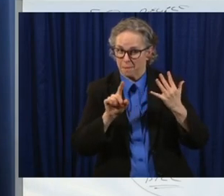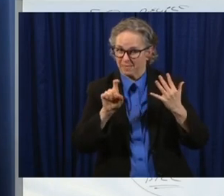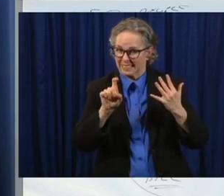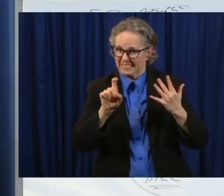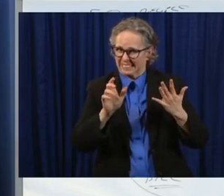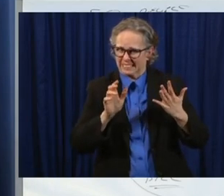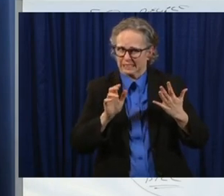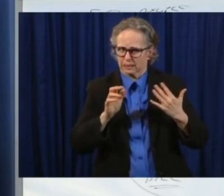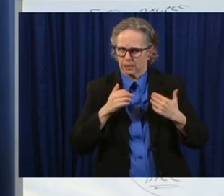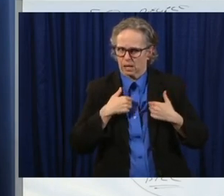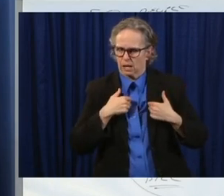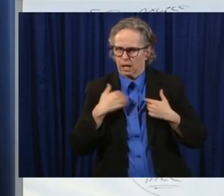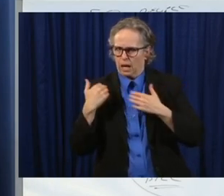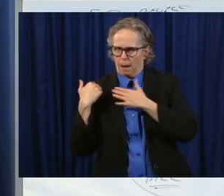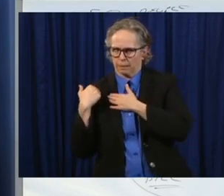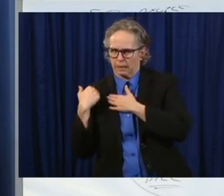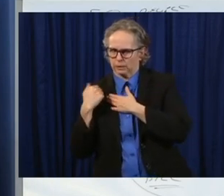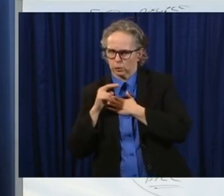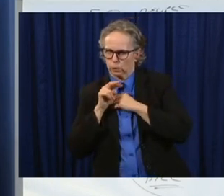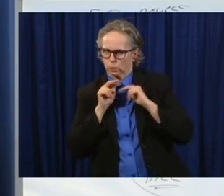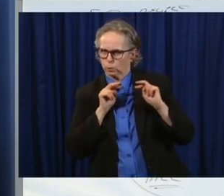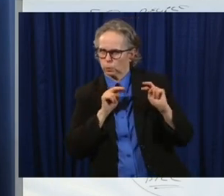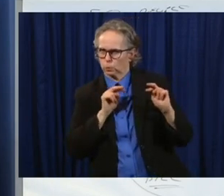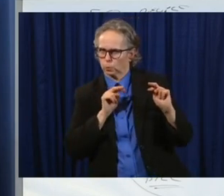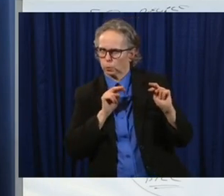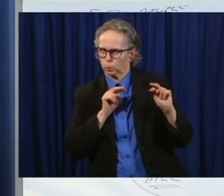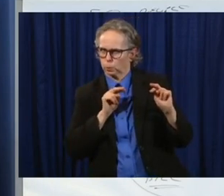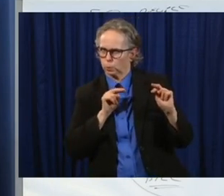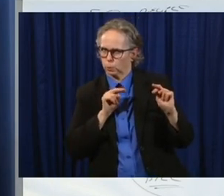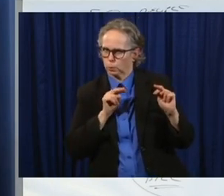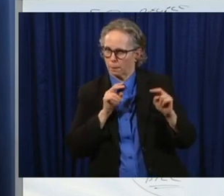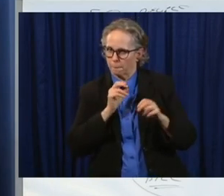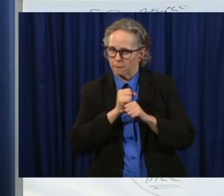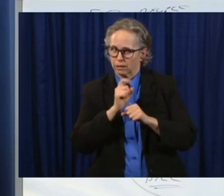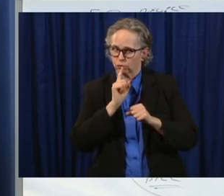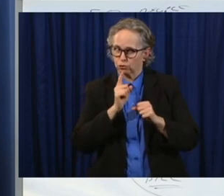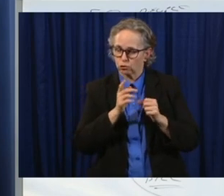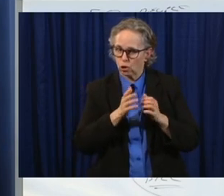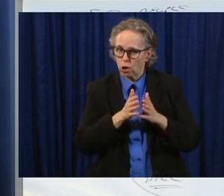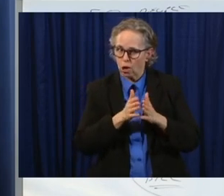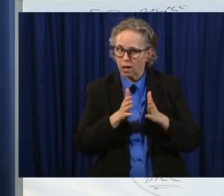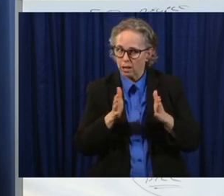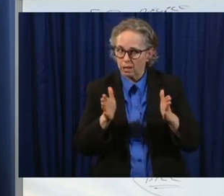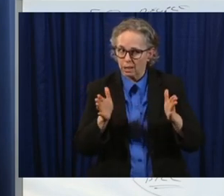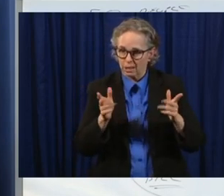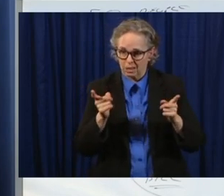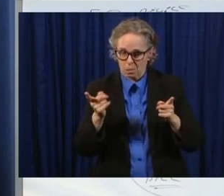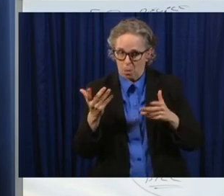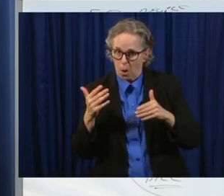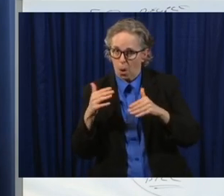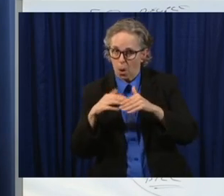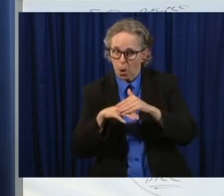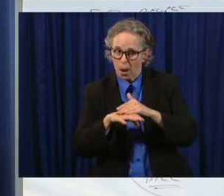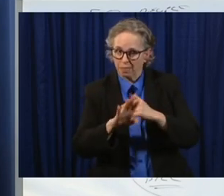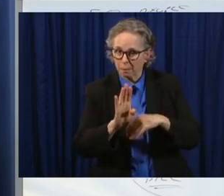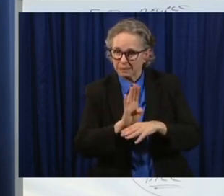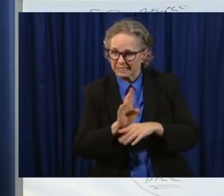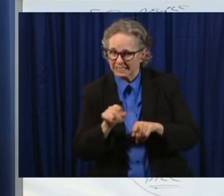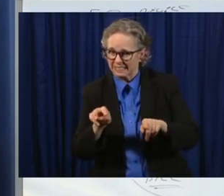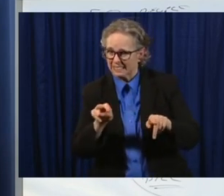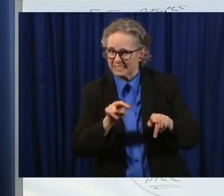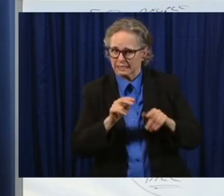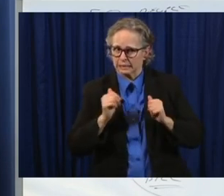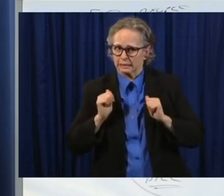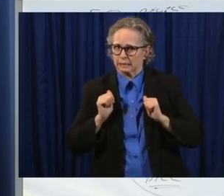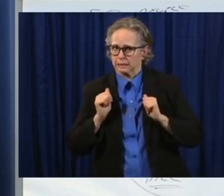to assure the public that when they start back and go into a small business or a large business, but let's stay with the